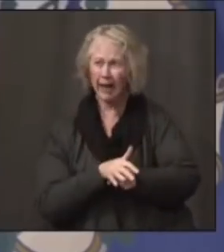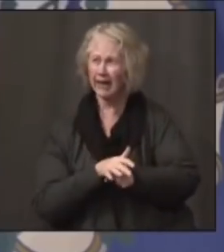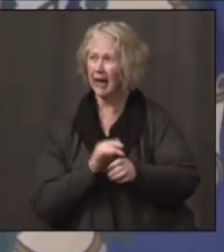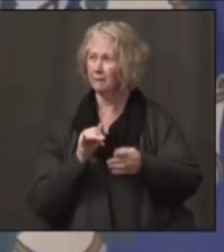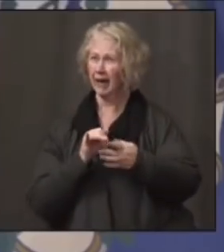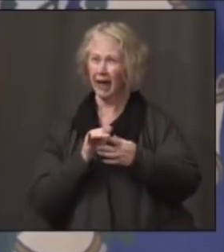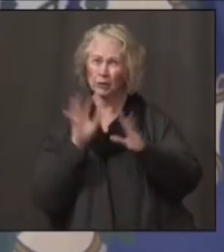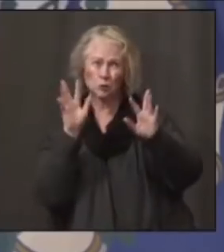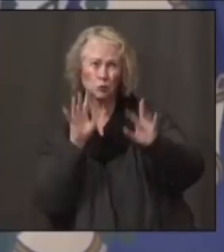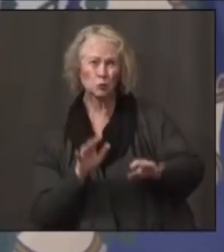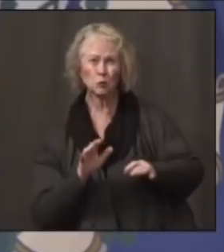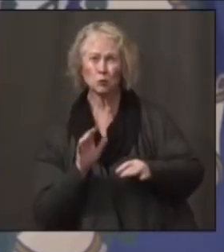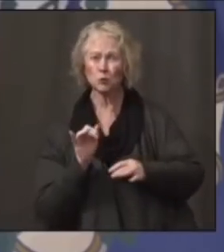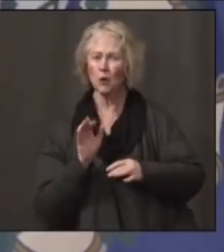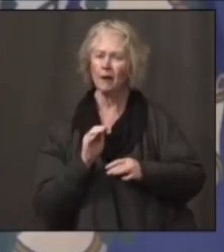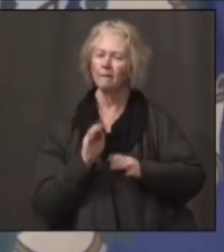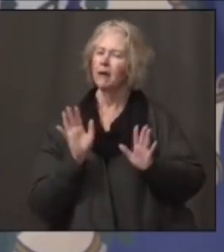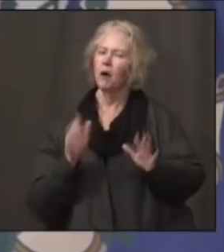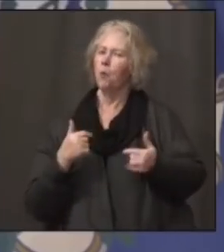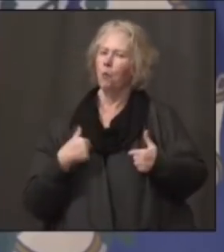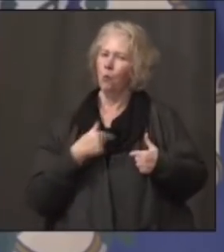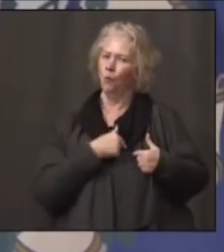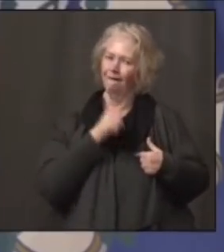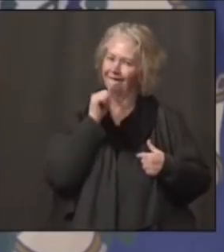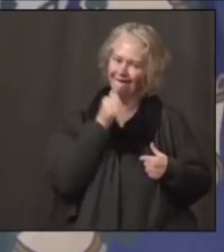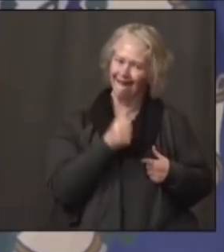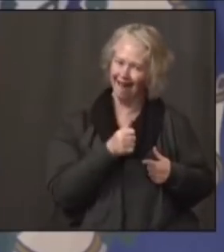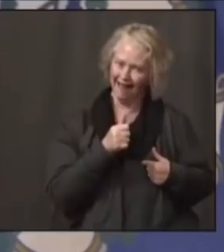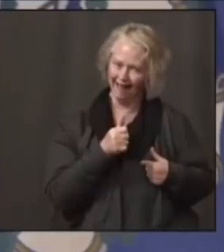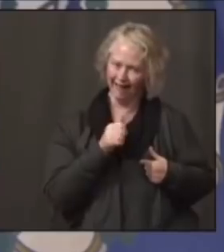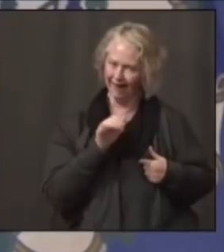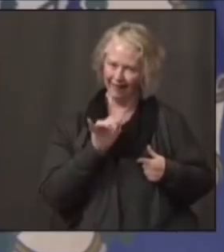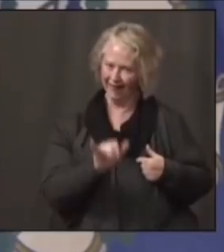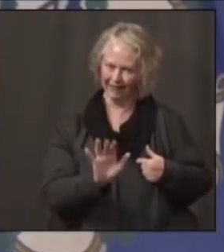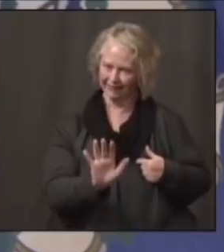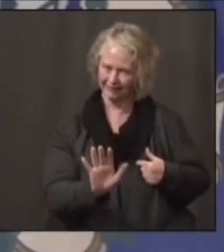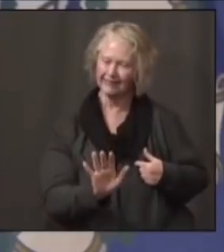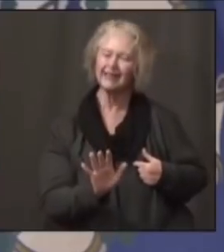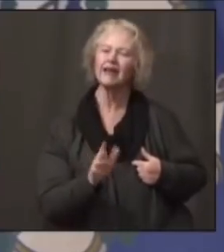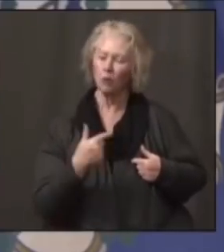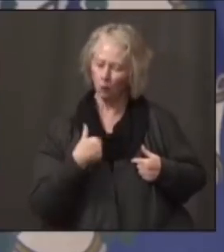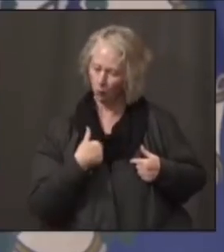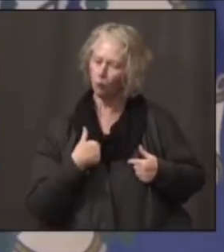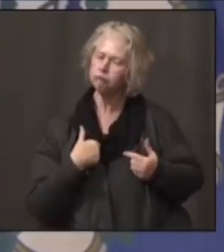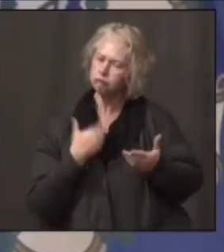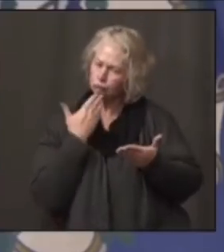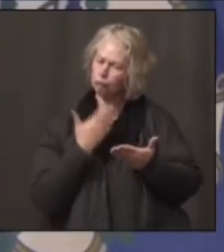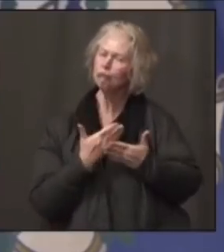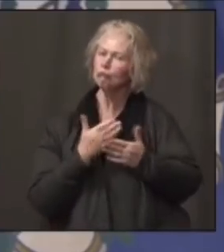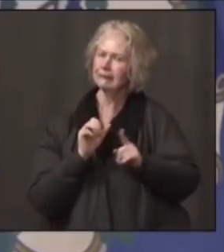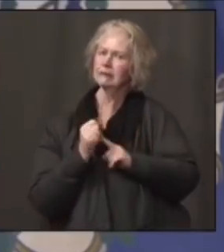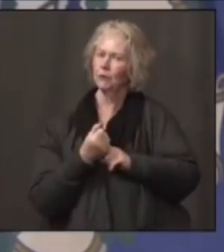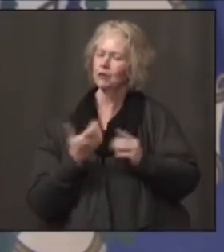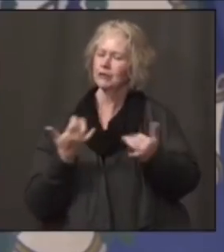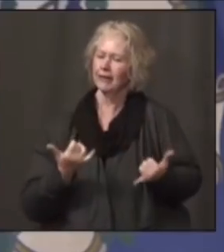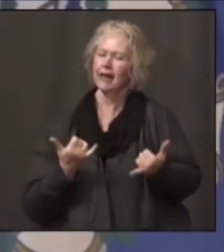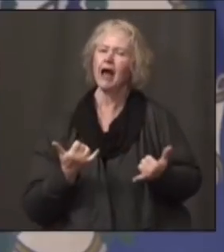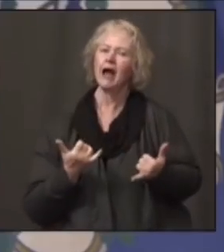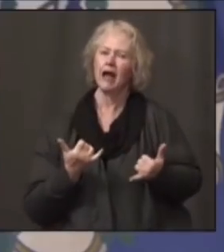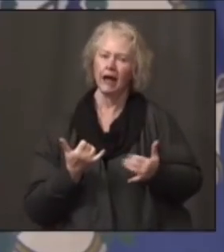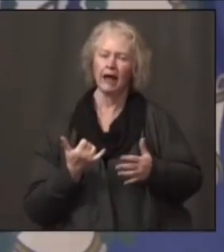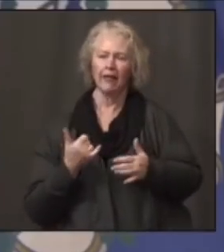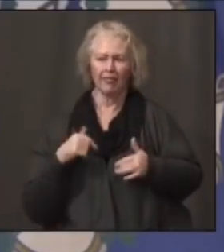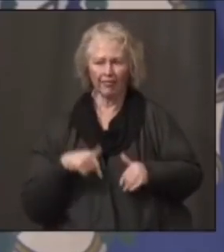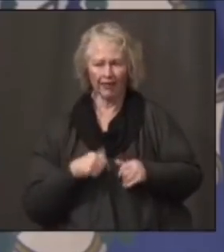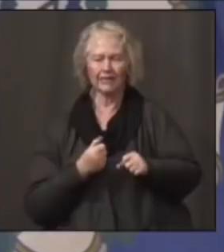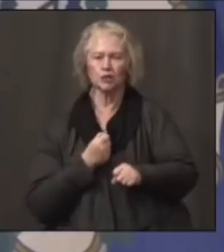complicated. Connecticut's not there. I think we're in pretty good shape, through this, certainly through this calendar year, I